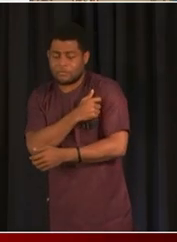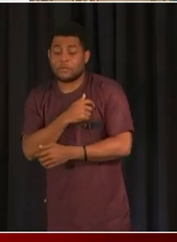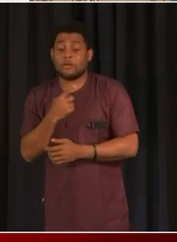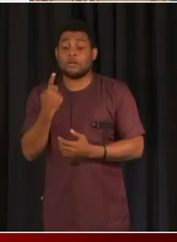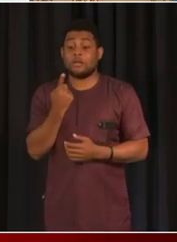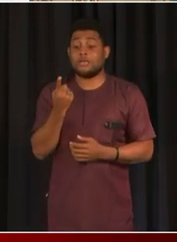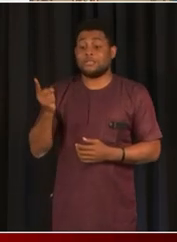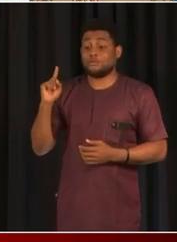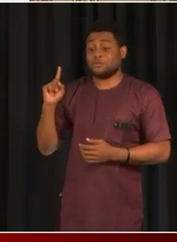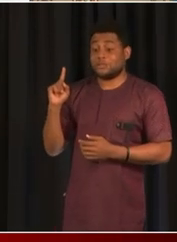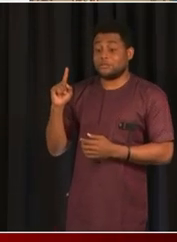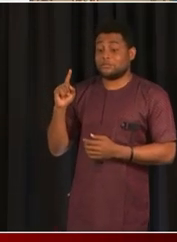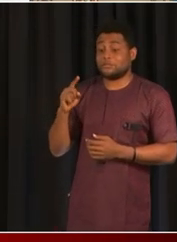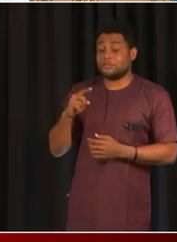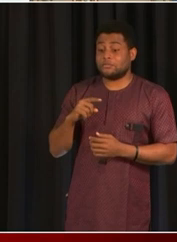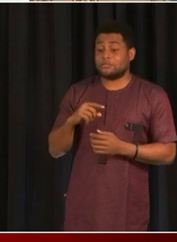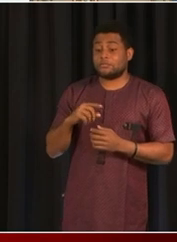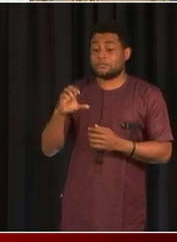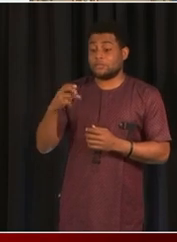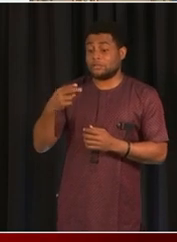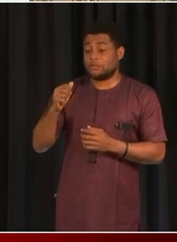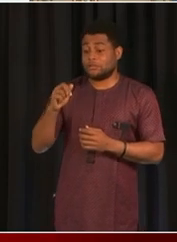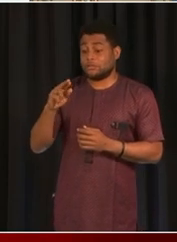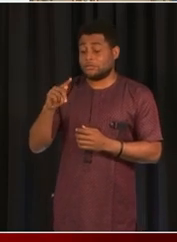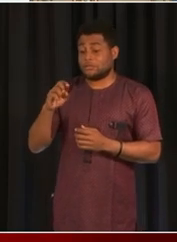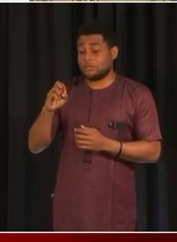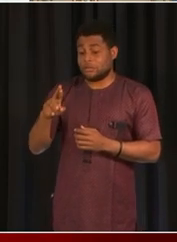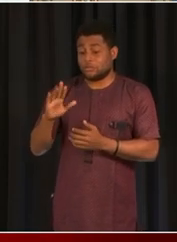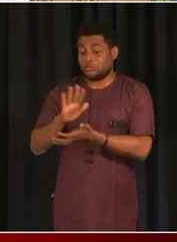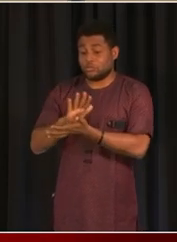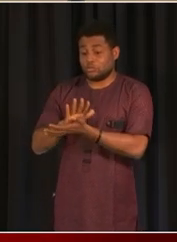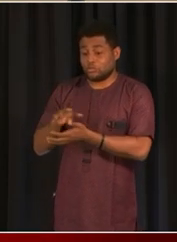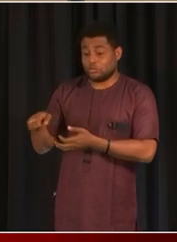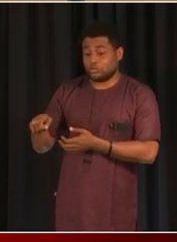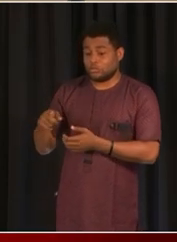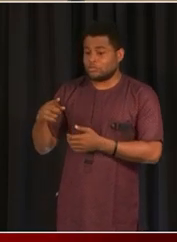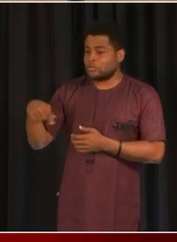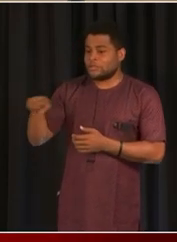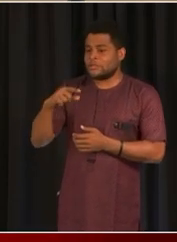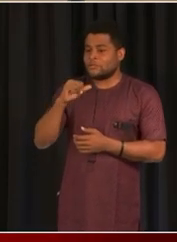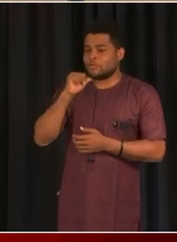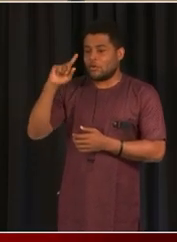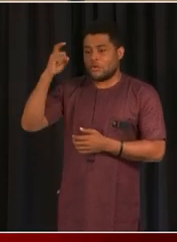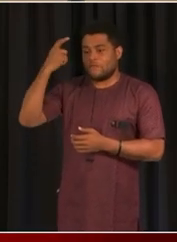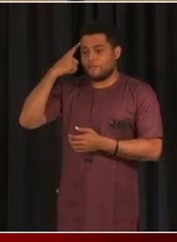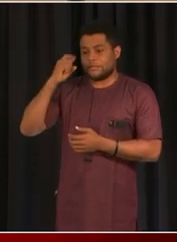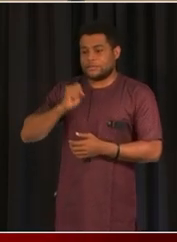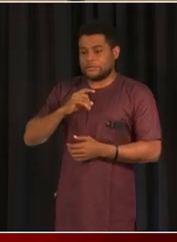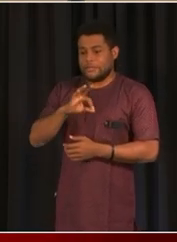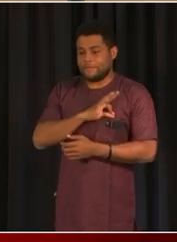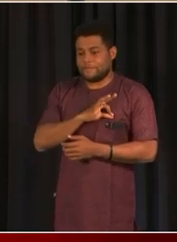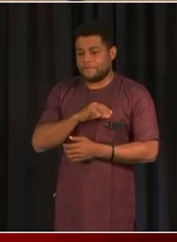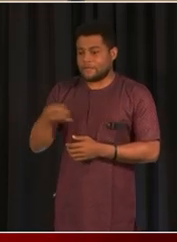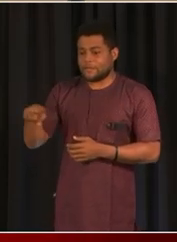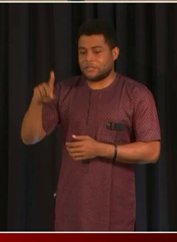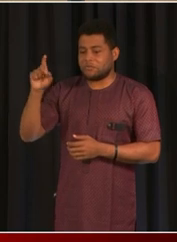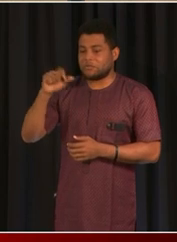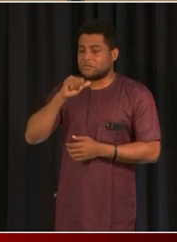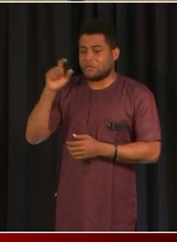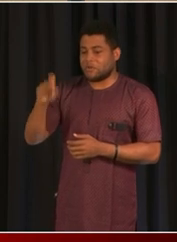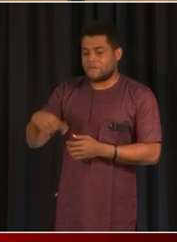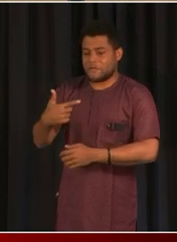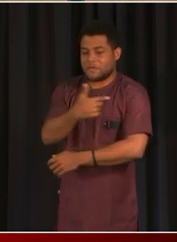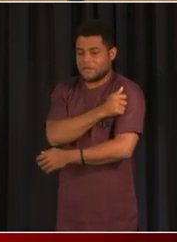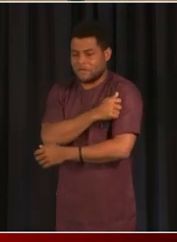so you're not going to mandate them to get the vaccine. So why healthcare workers, and where do you see your power over private